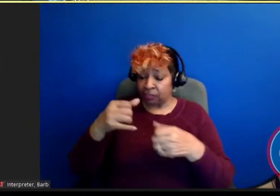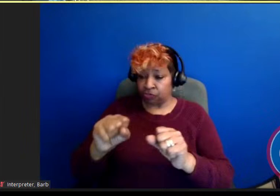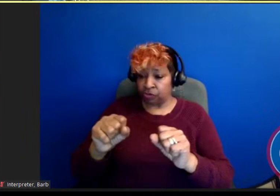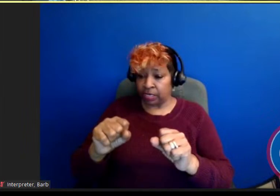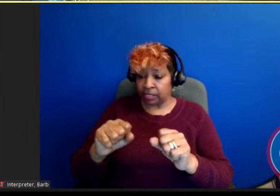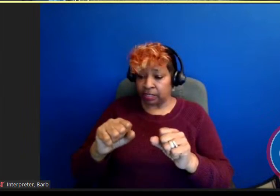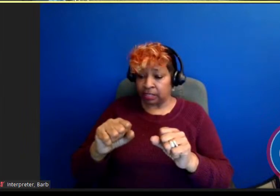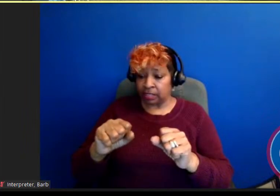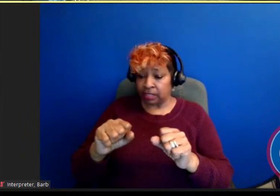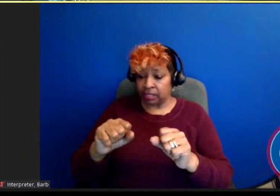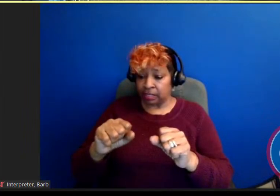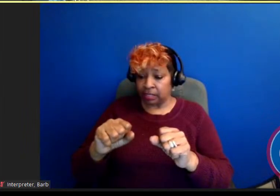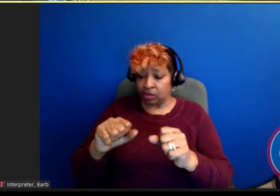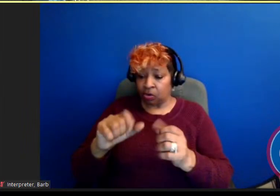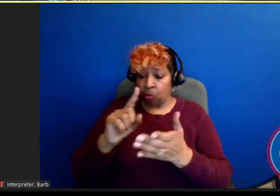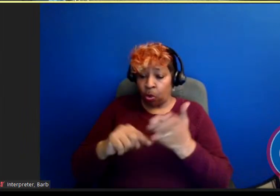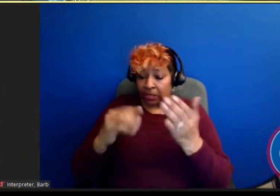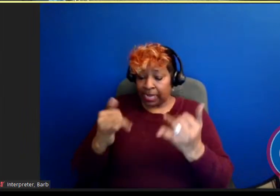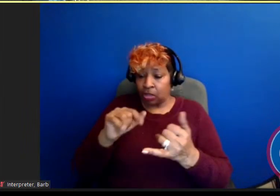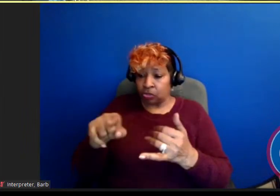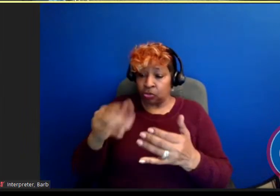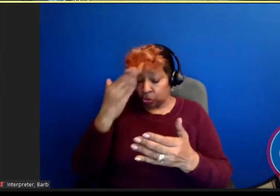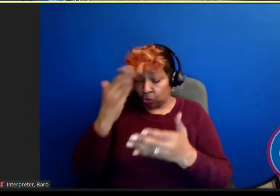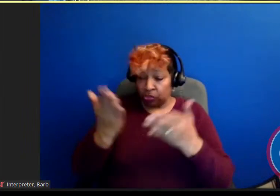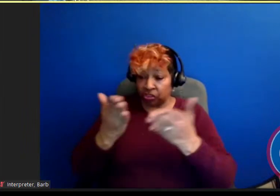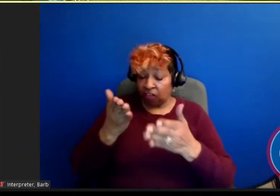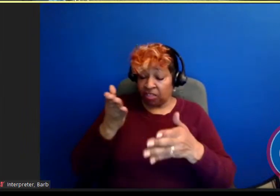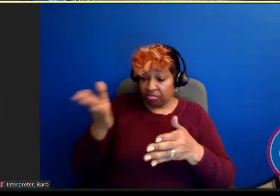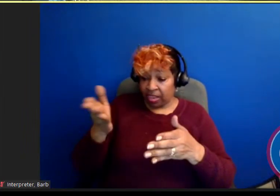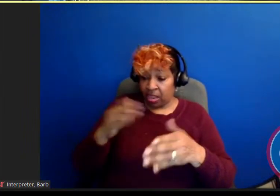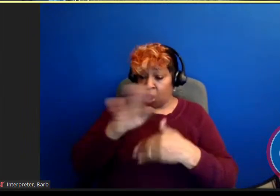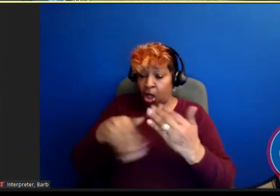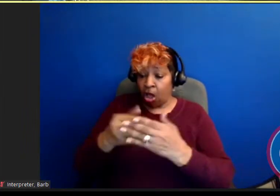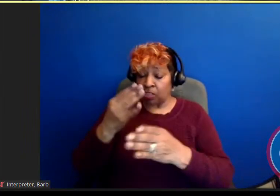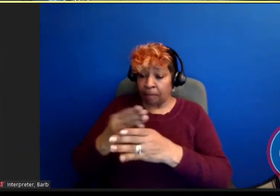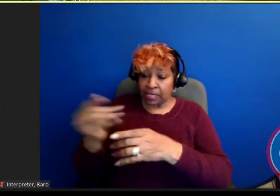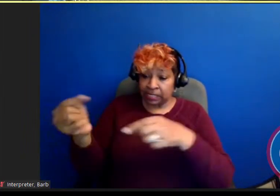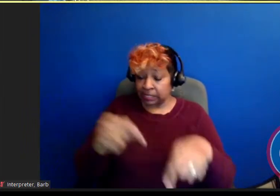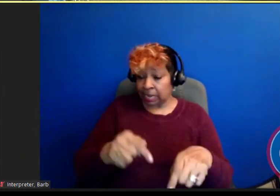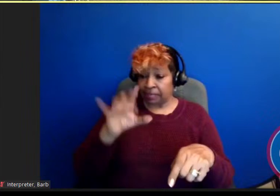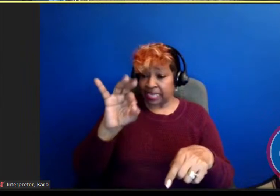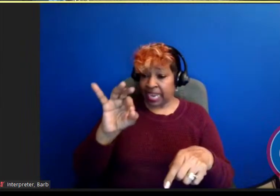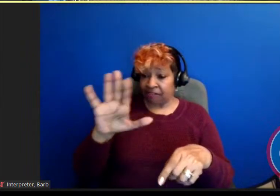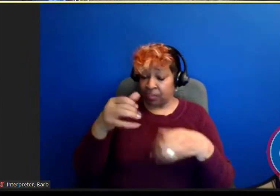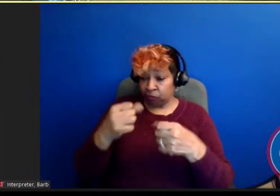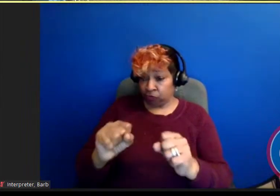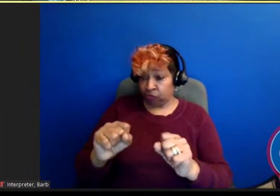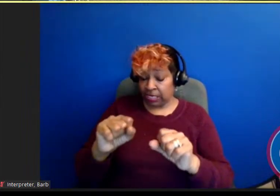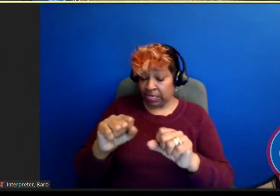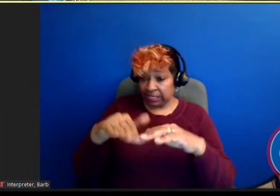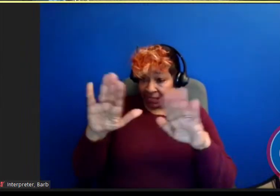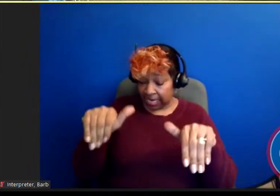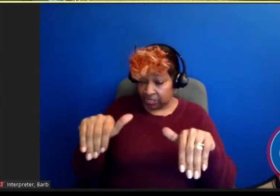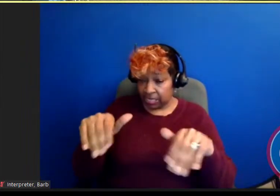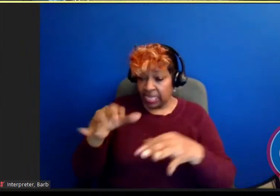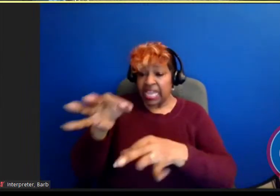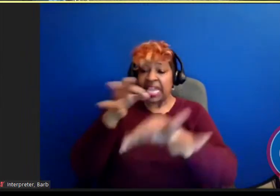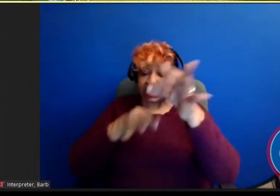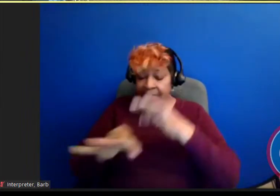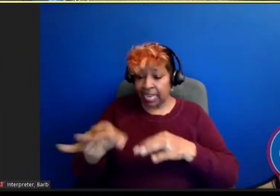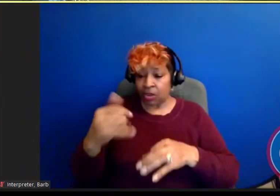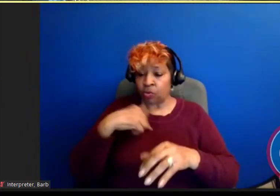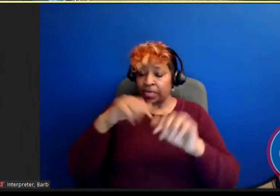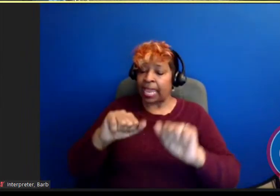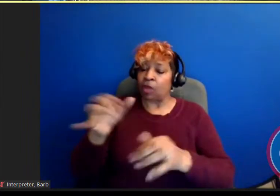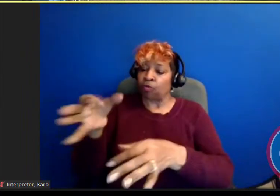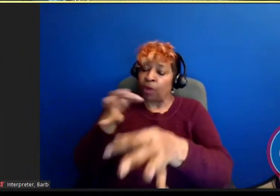is now, right now, and if you know the service down there, all those buses come into 95th Station. Instead, we'll be able to replace that